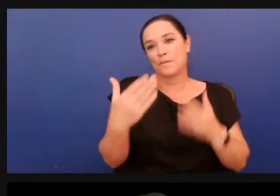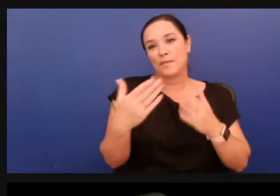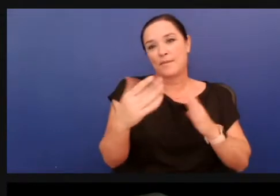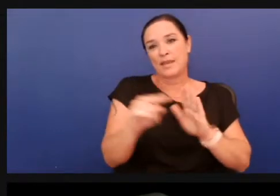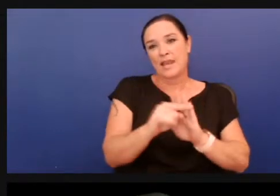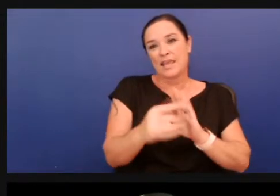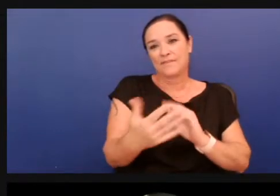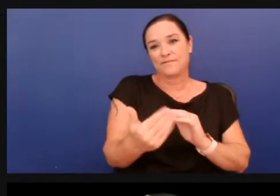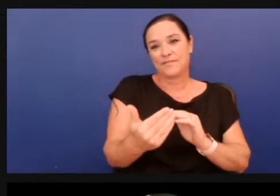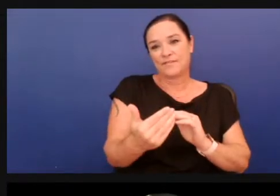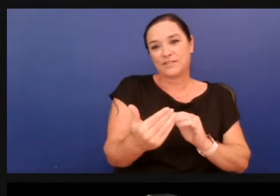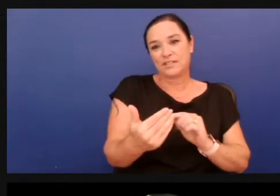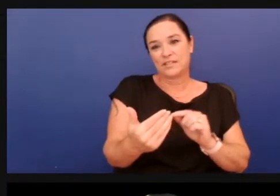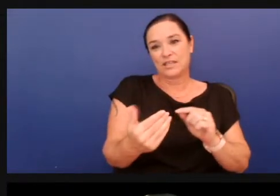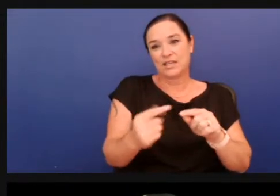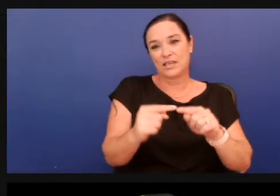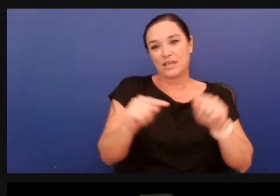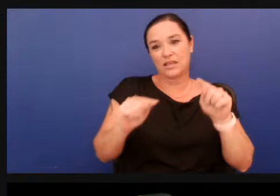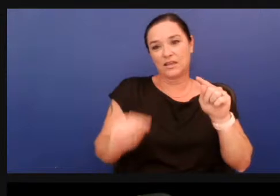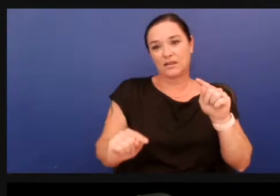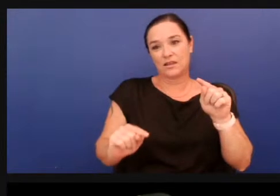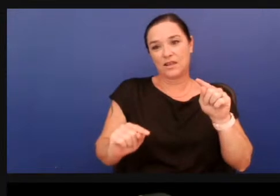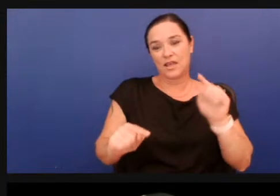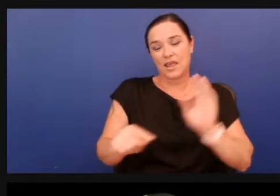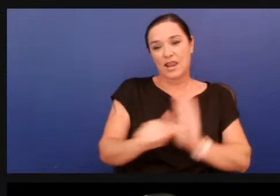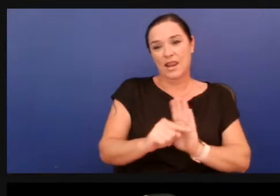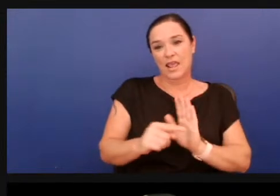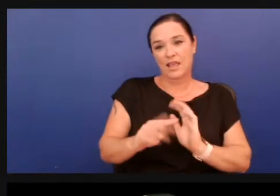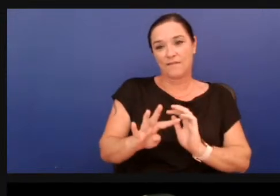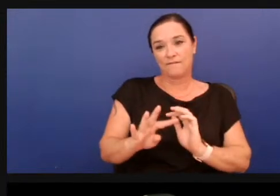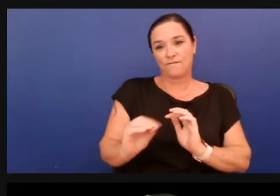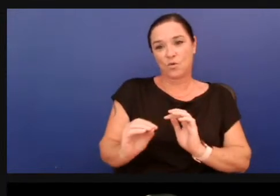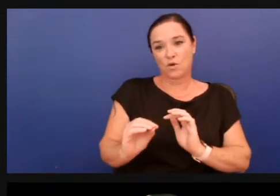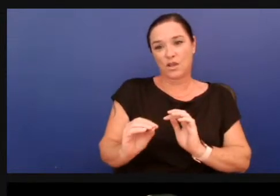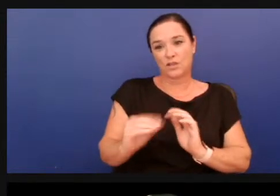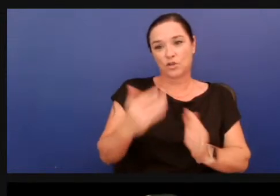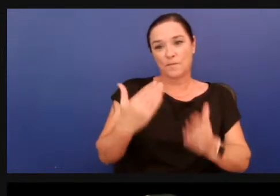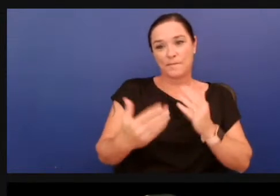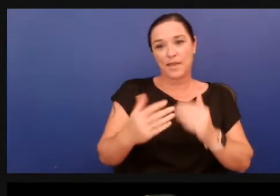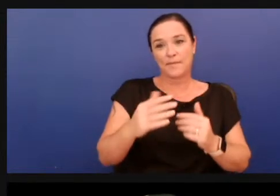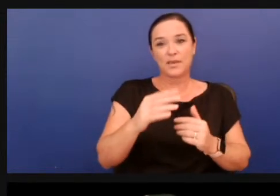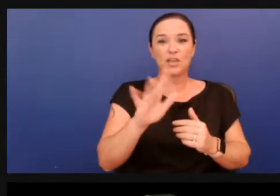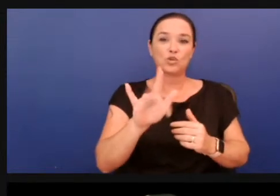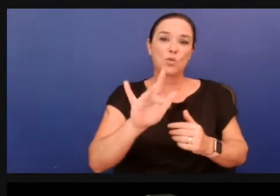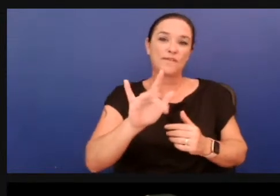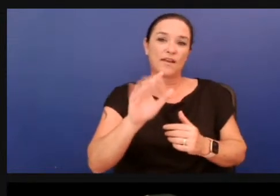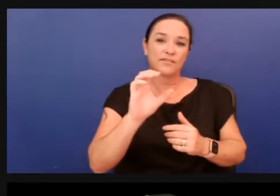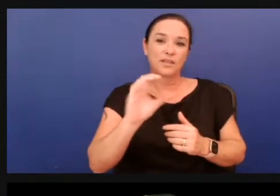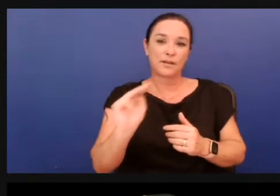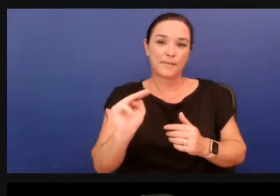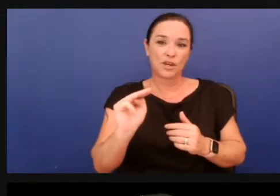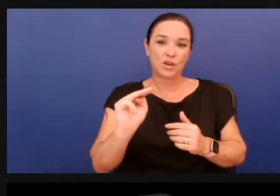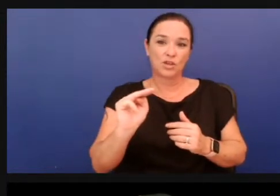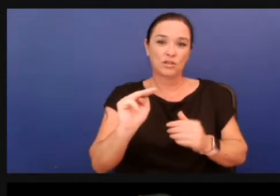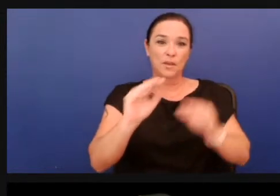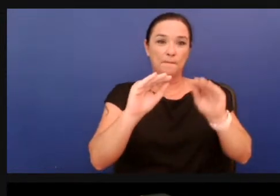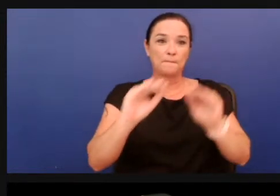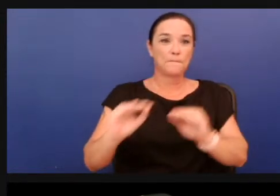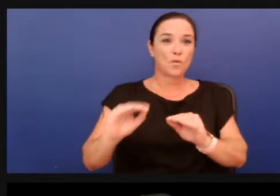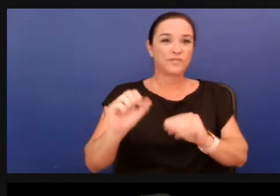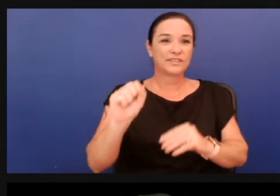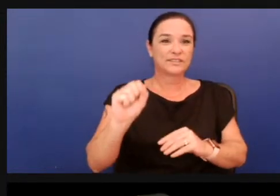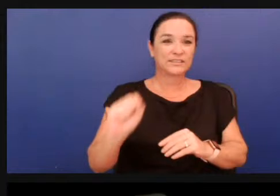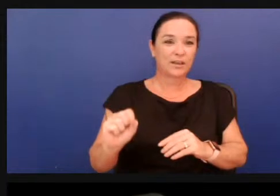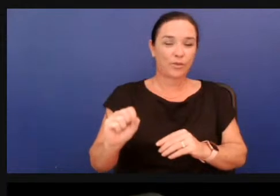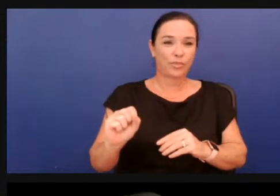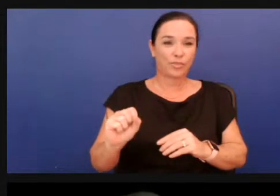-15 and down to -40. So we're looking at 25 centimeters. It got shoved south.